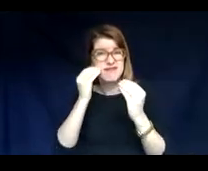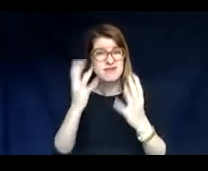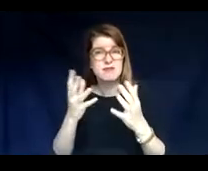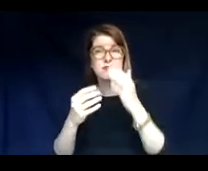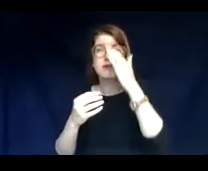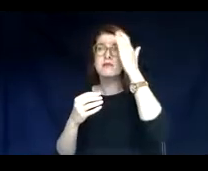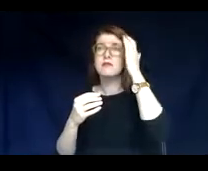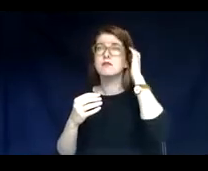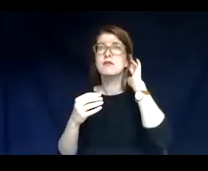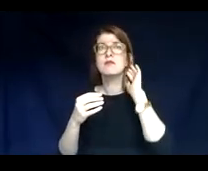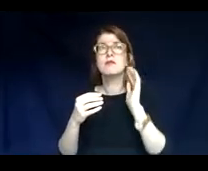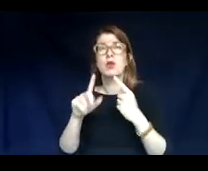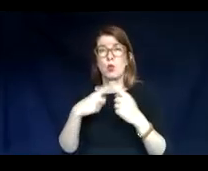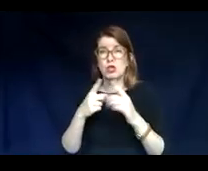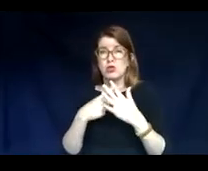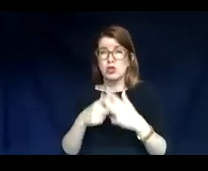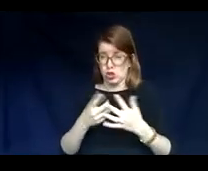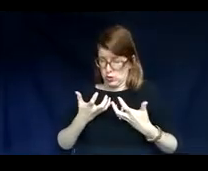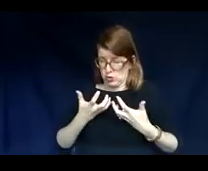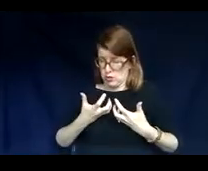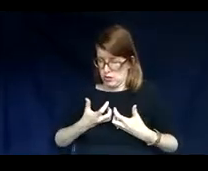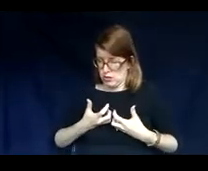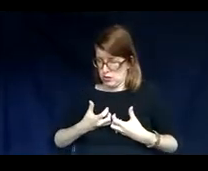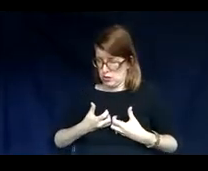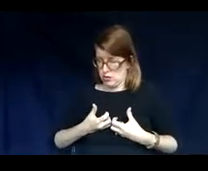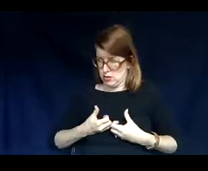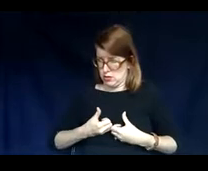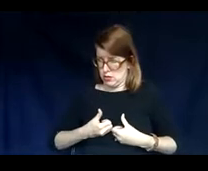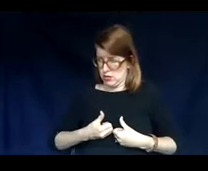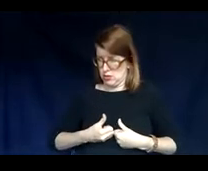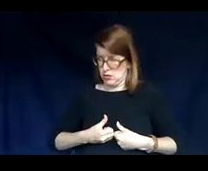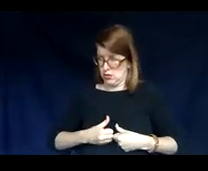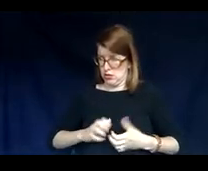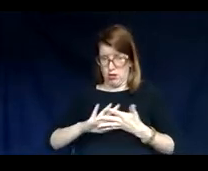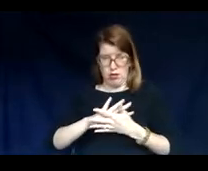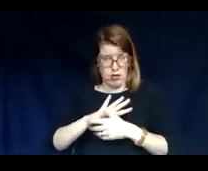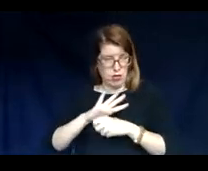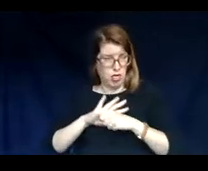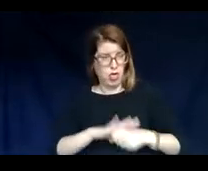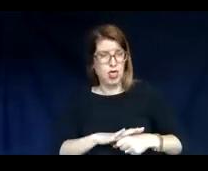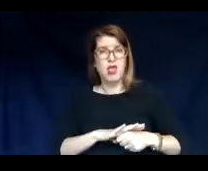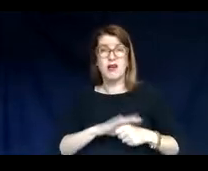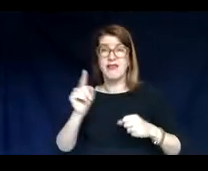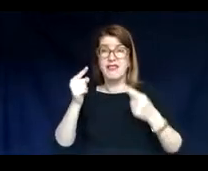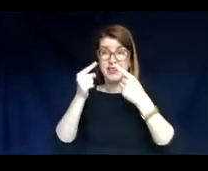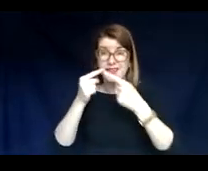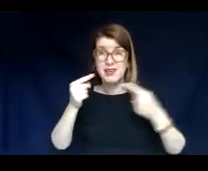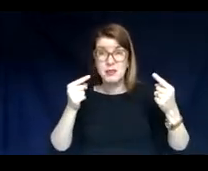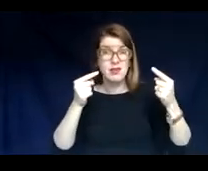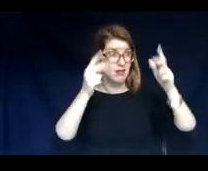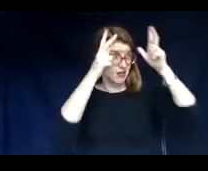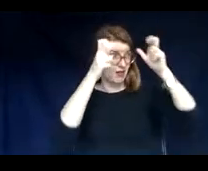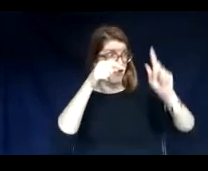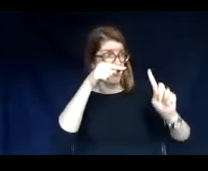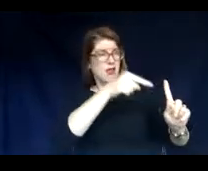start believing that narrative, the enemy sure loves to lock you in a prison of lies. I couldn't tell my family. I felt